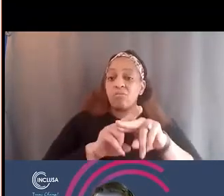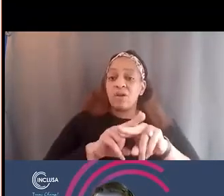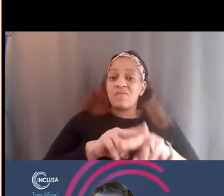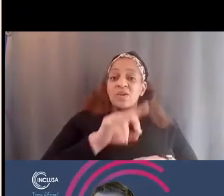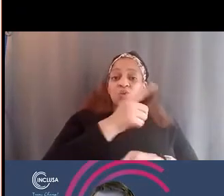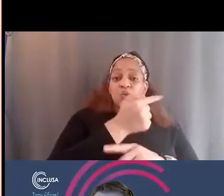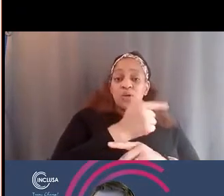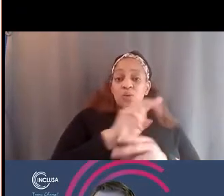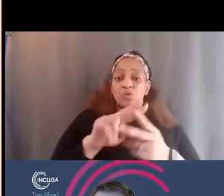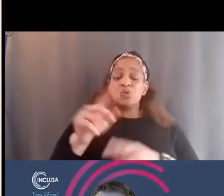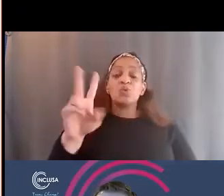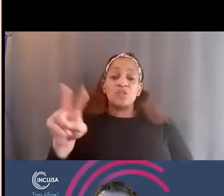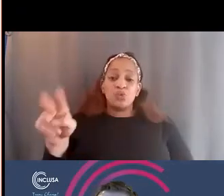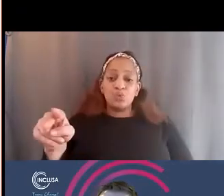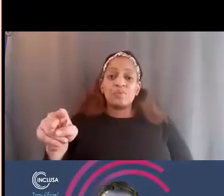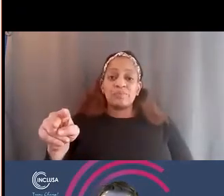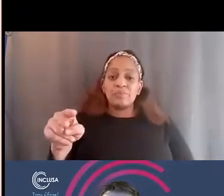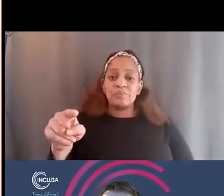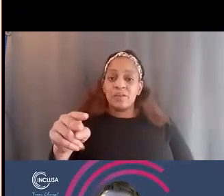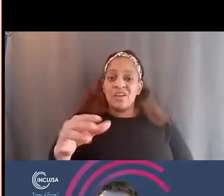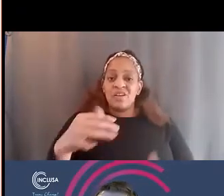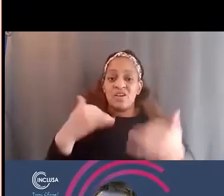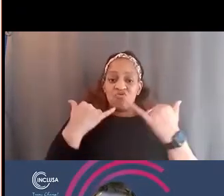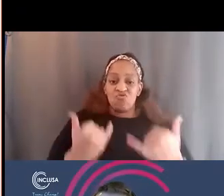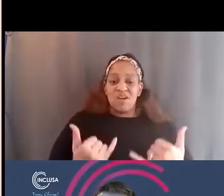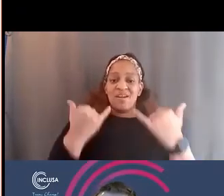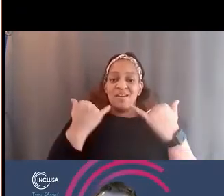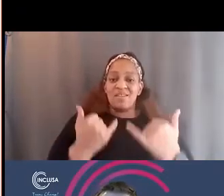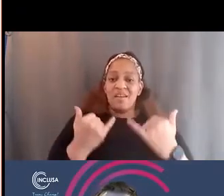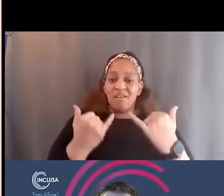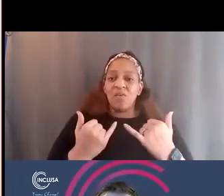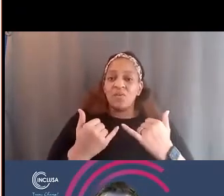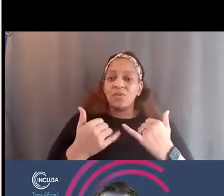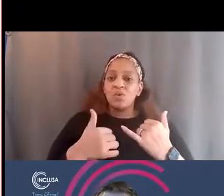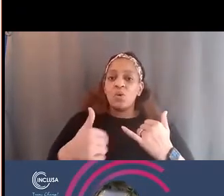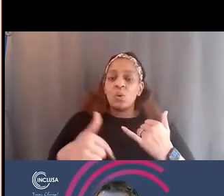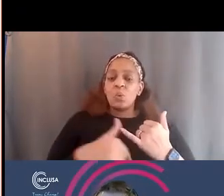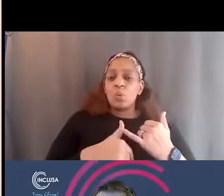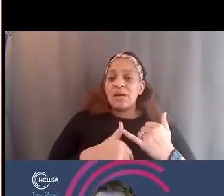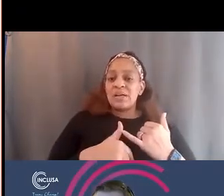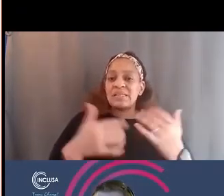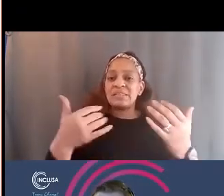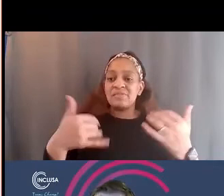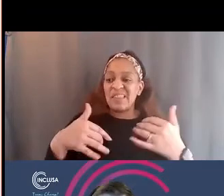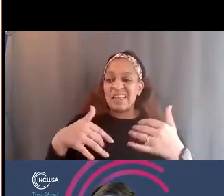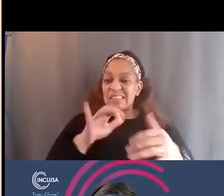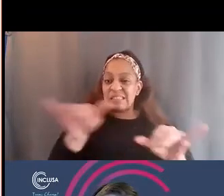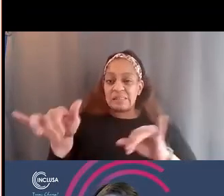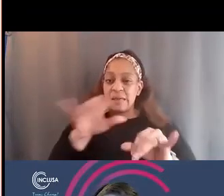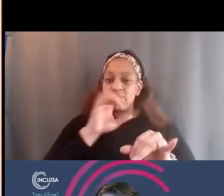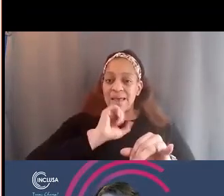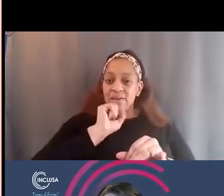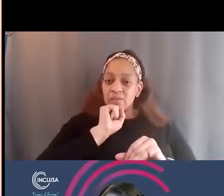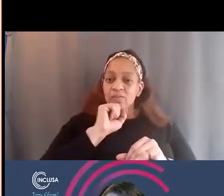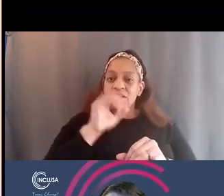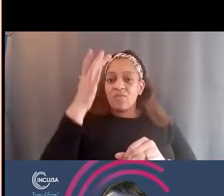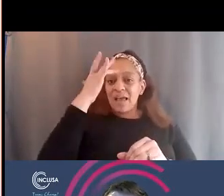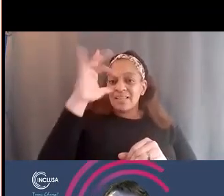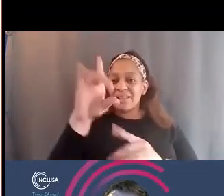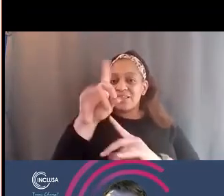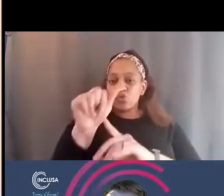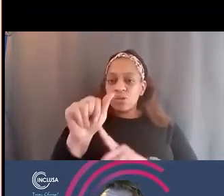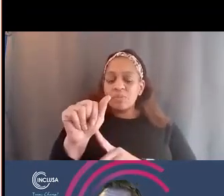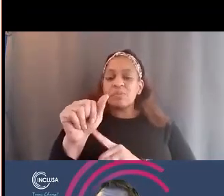2022. We're currently at, for that same age, for adults with intellectual